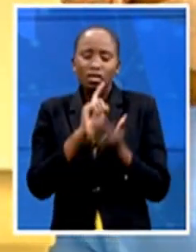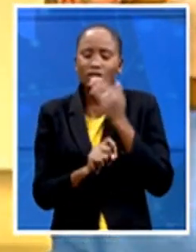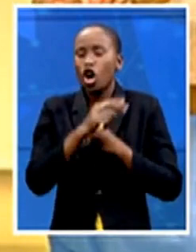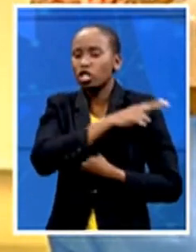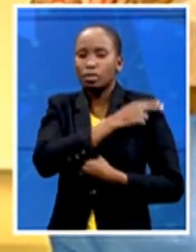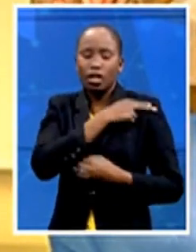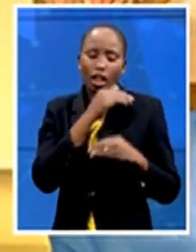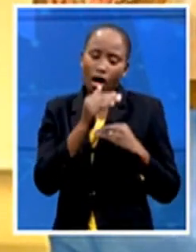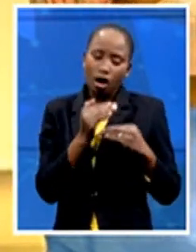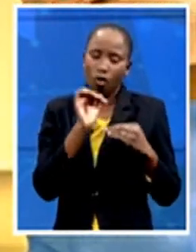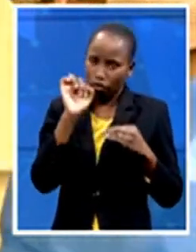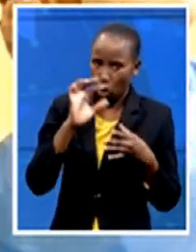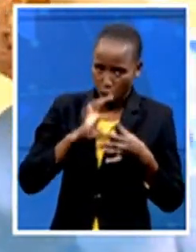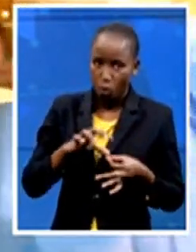to